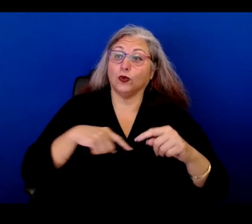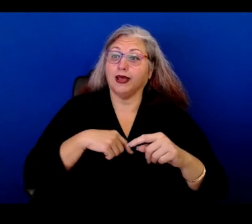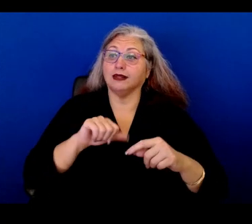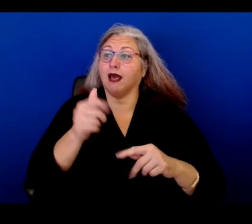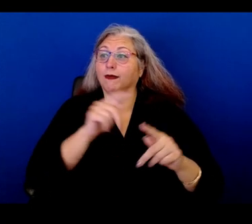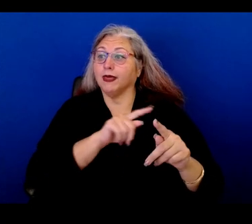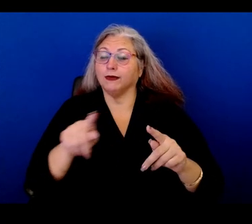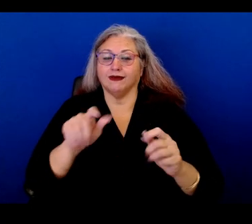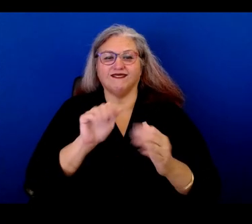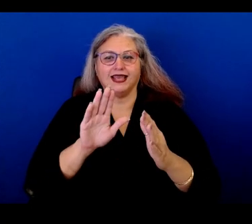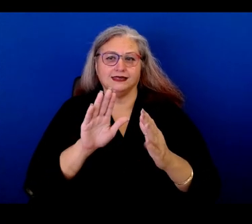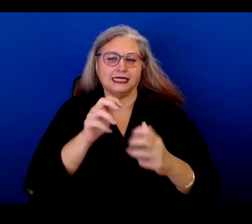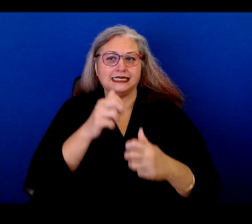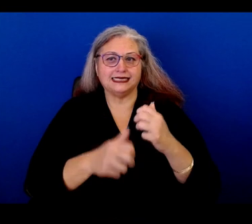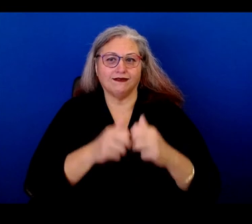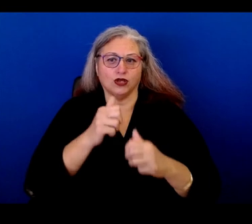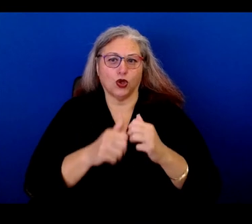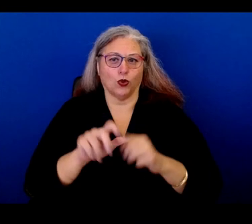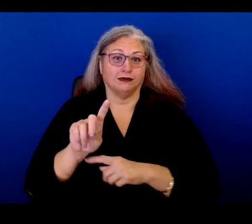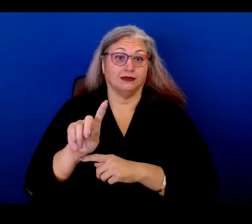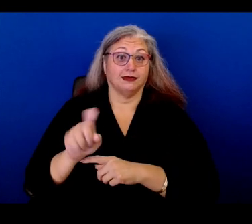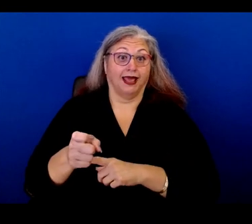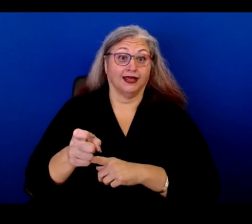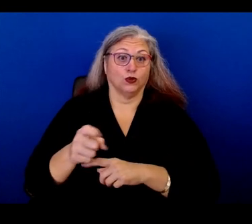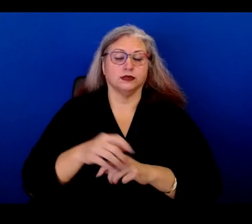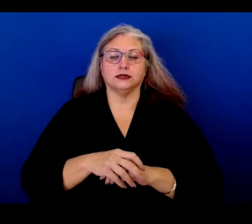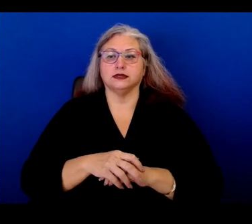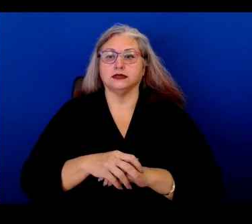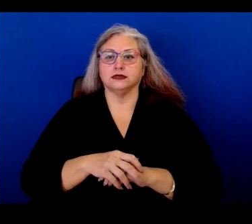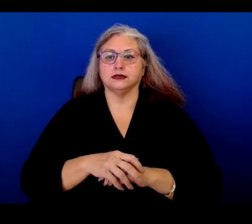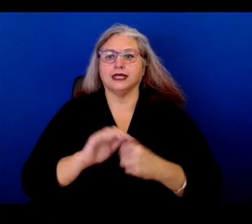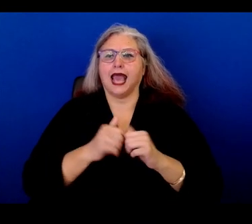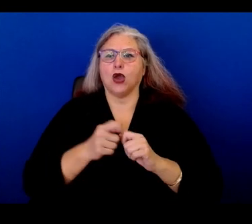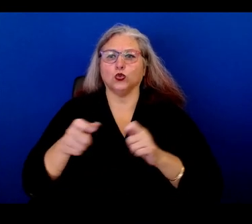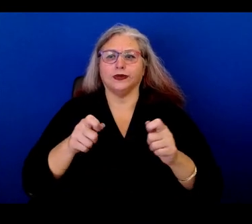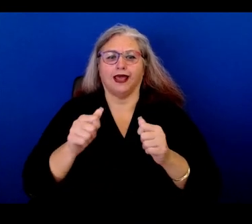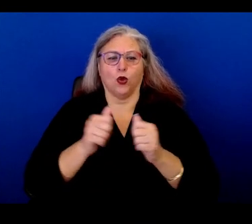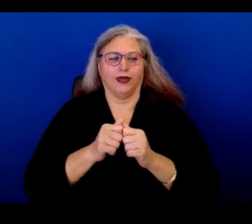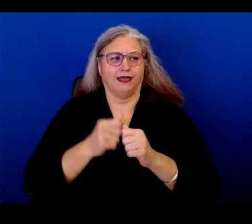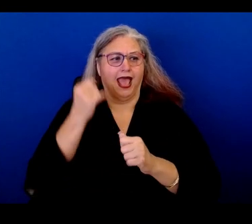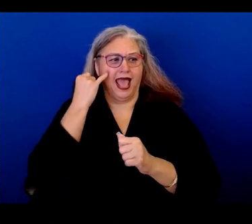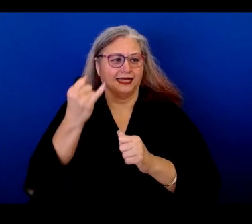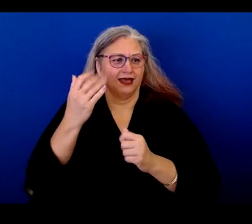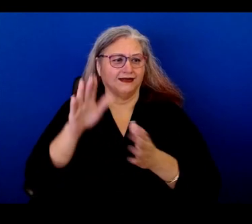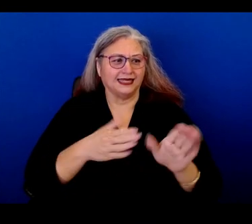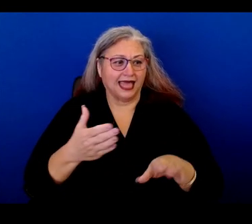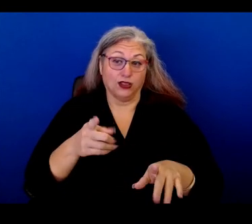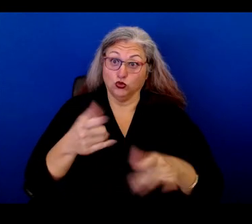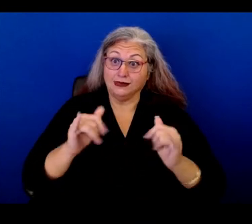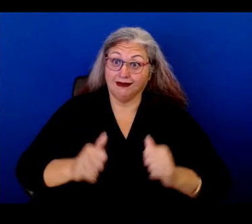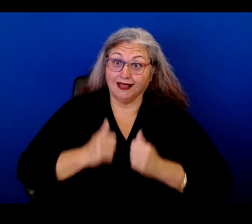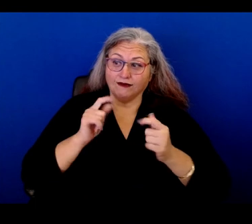facing very difficult diagnoses is how you're dealing with death, how you're living. But